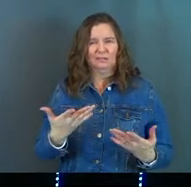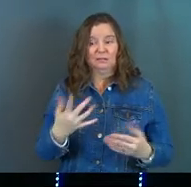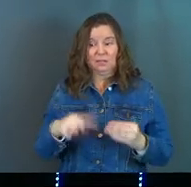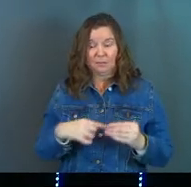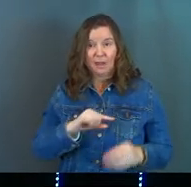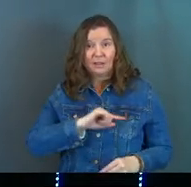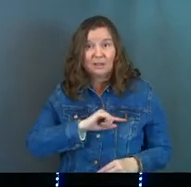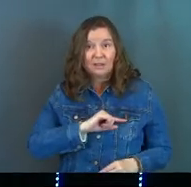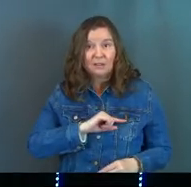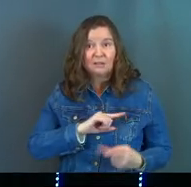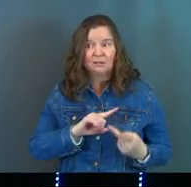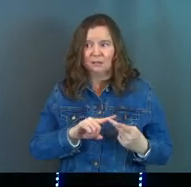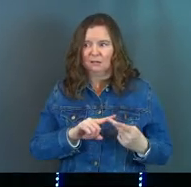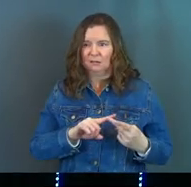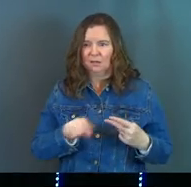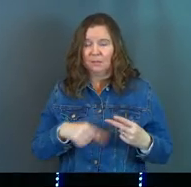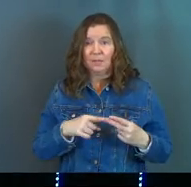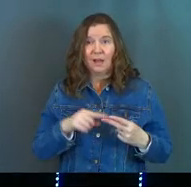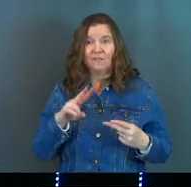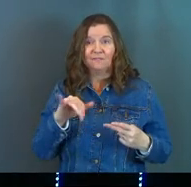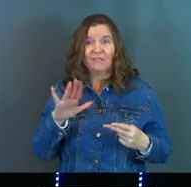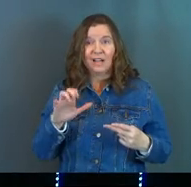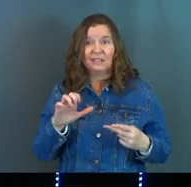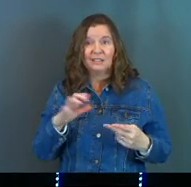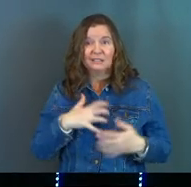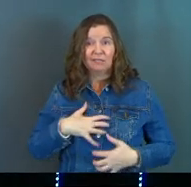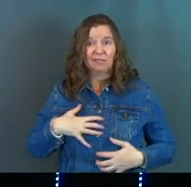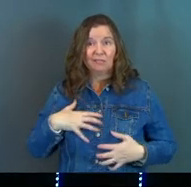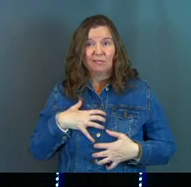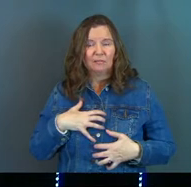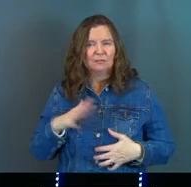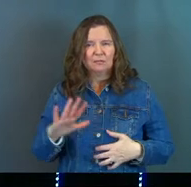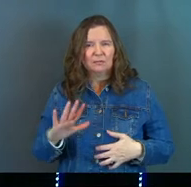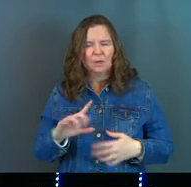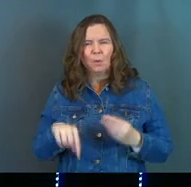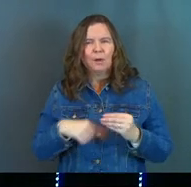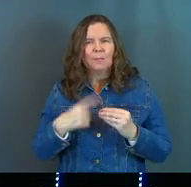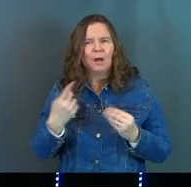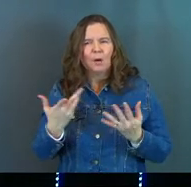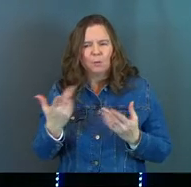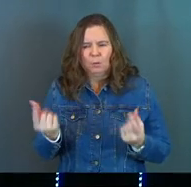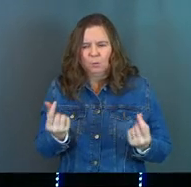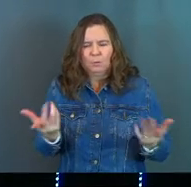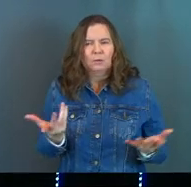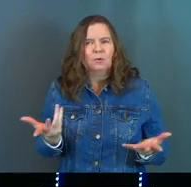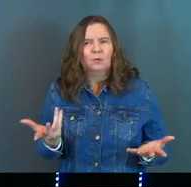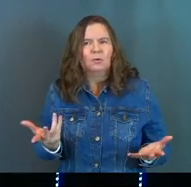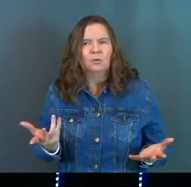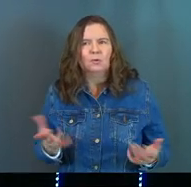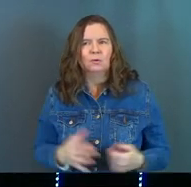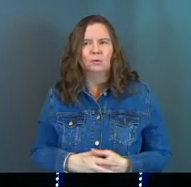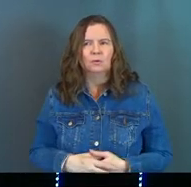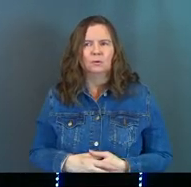Is it about guilt? Is it about violence and gore? What's this even about? What are we doing here?